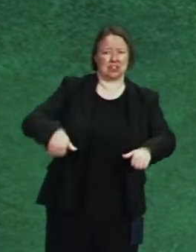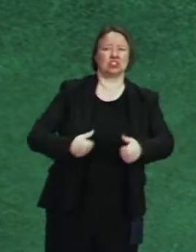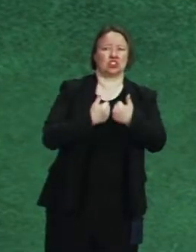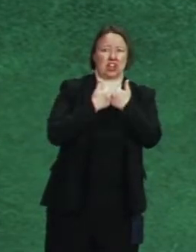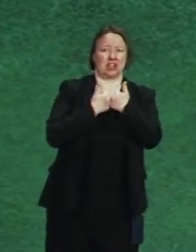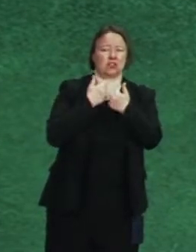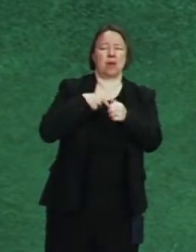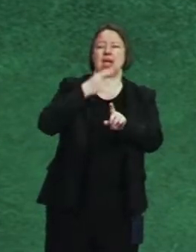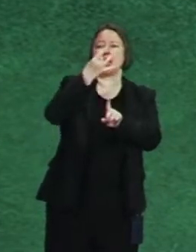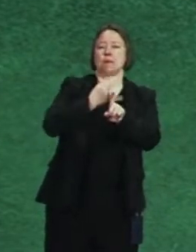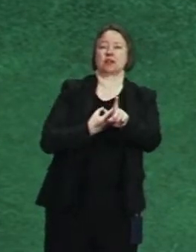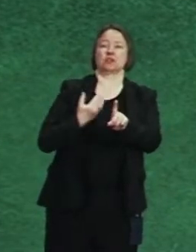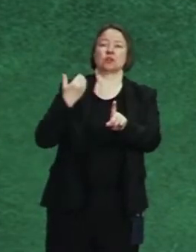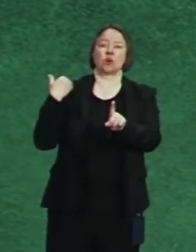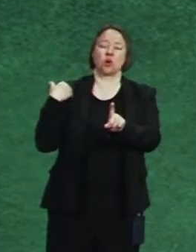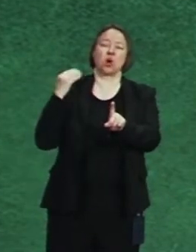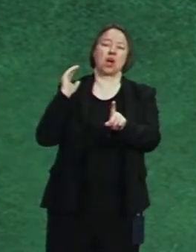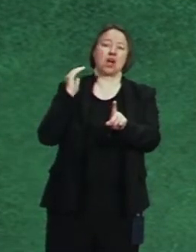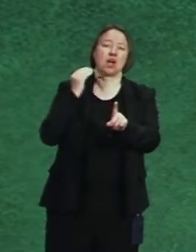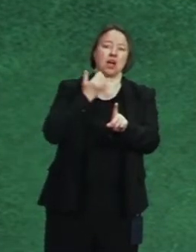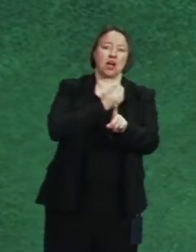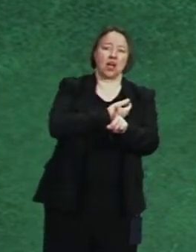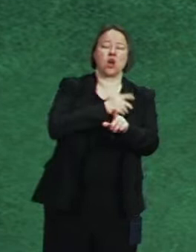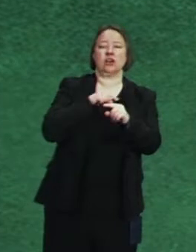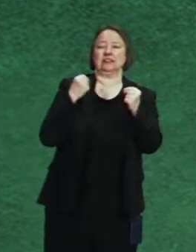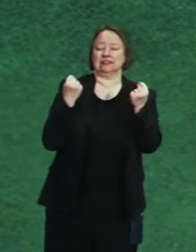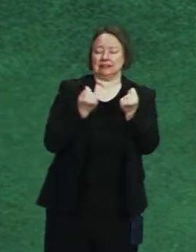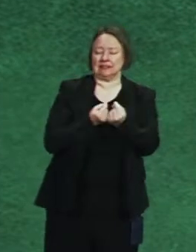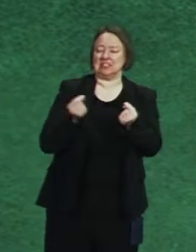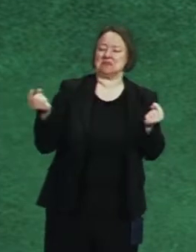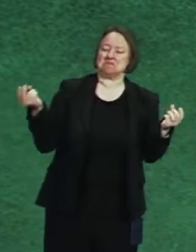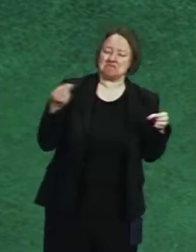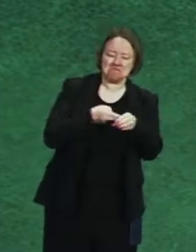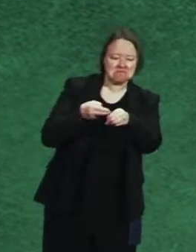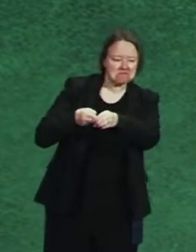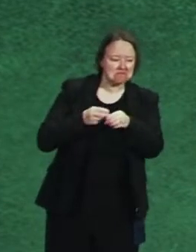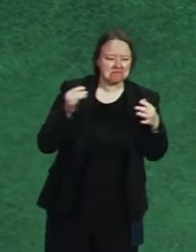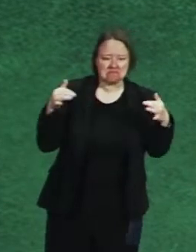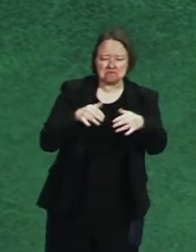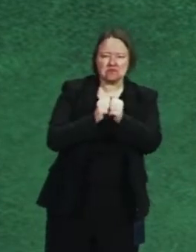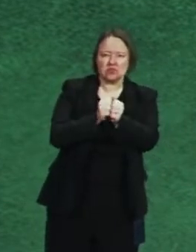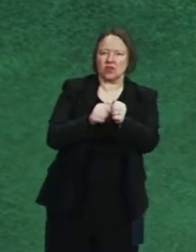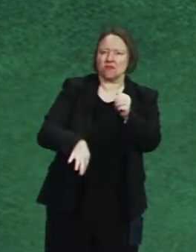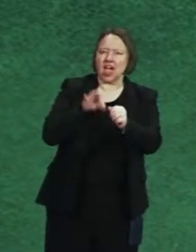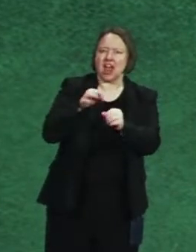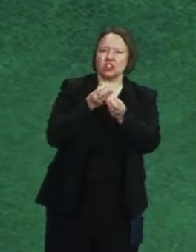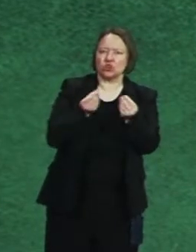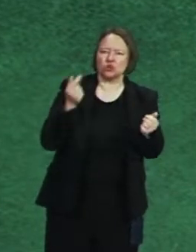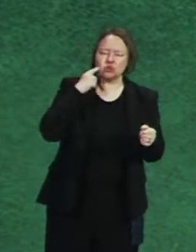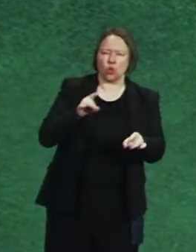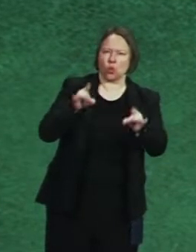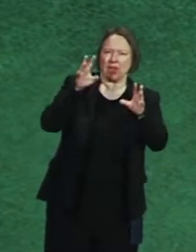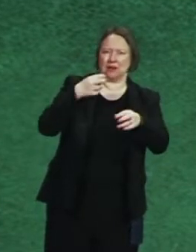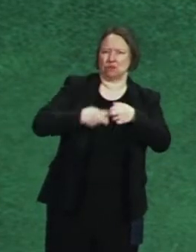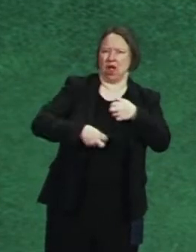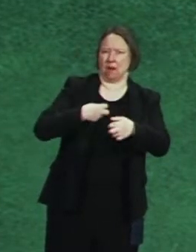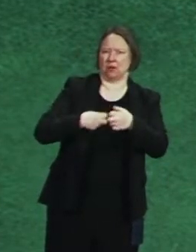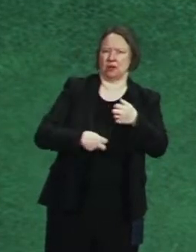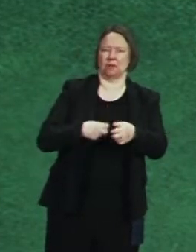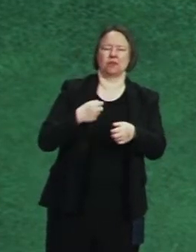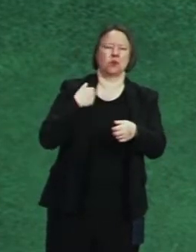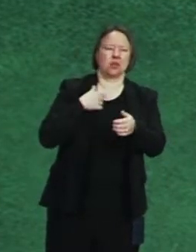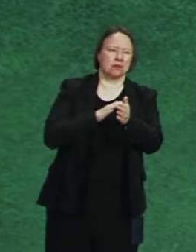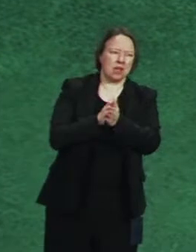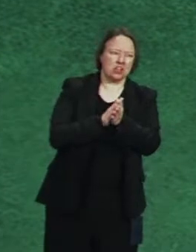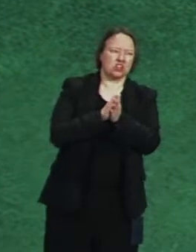About 8 months ago, our transdisciplinary team was brought together with a common goal of finding a solution to this wicked problem. With passion,